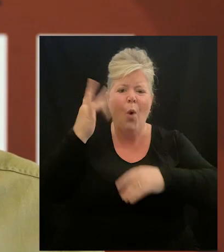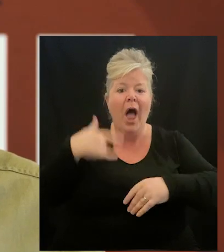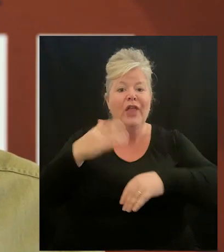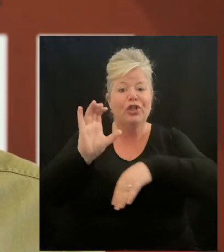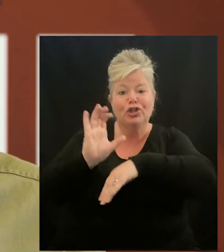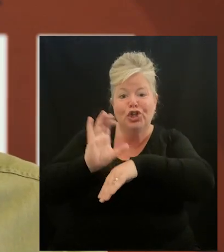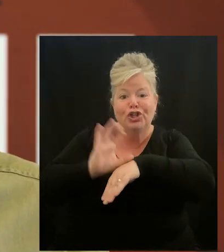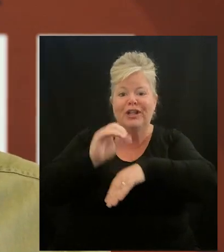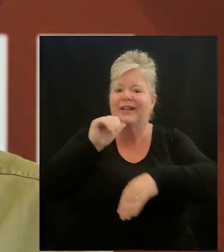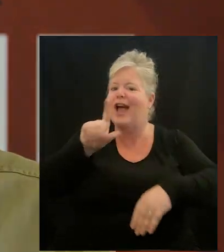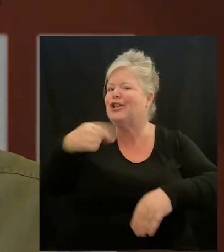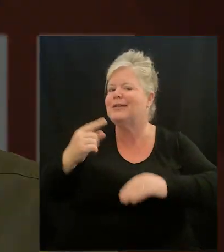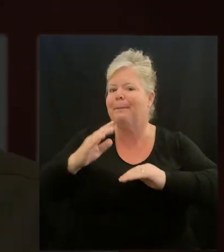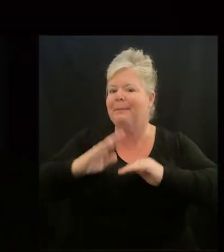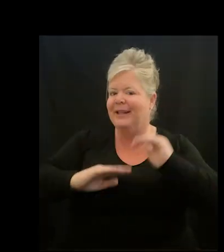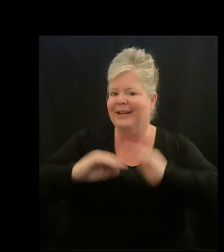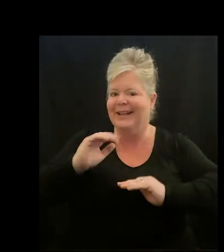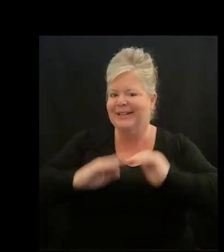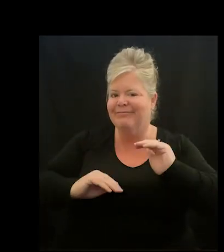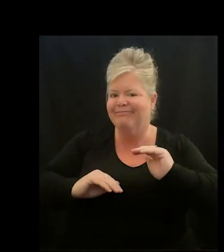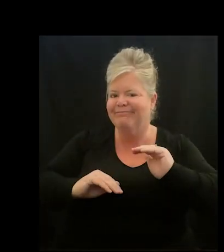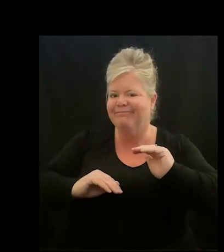that the church is not a building.